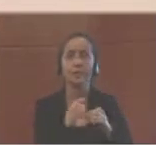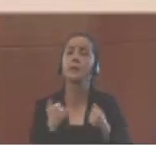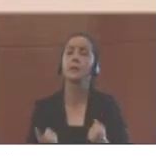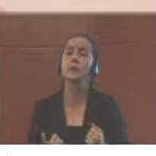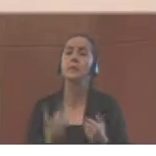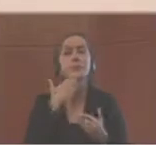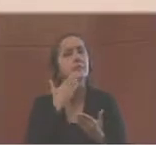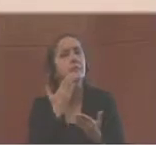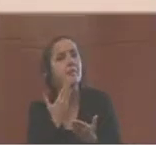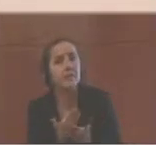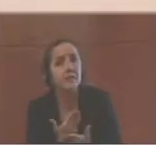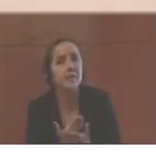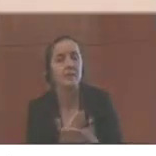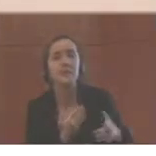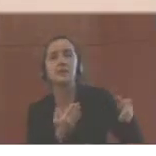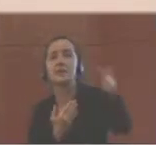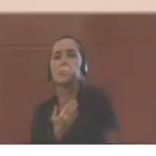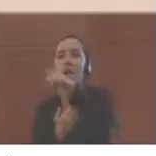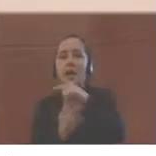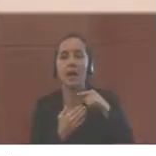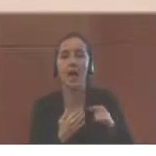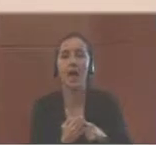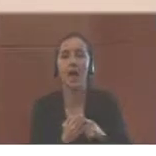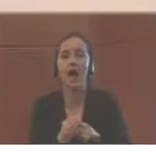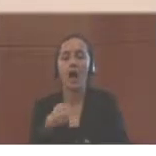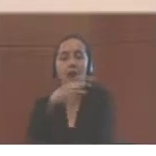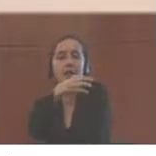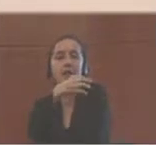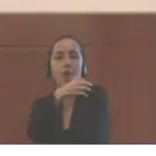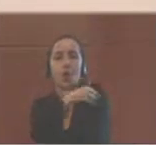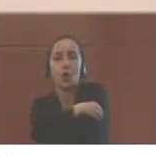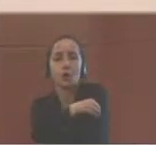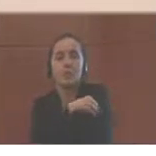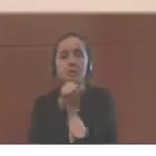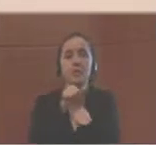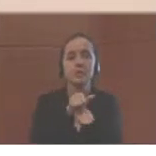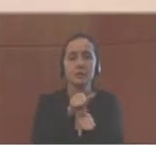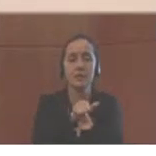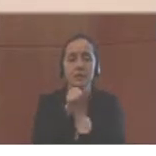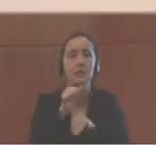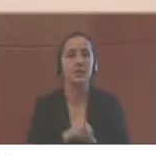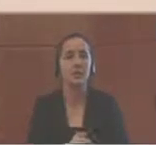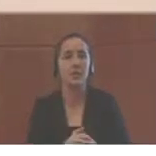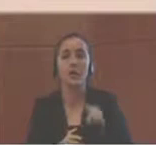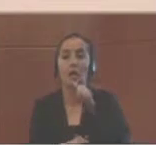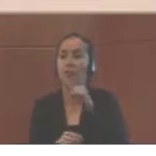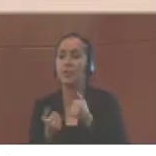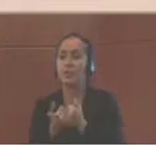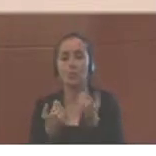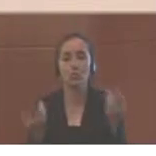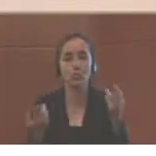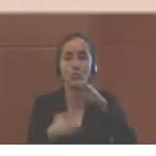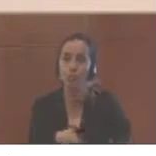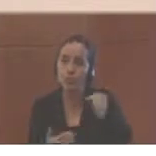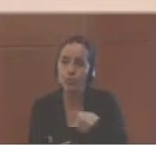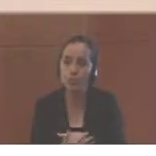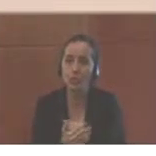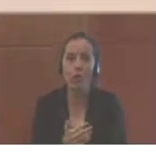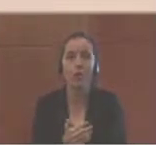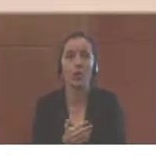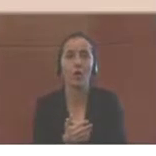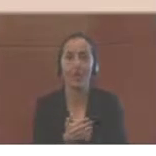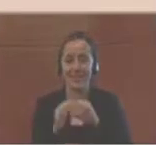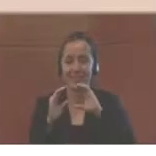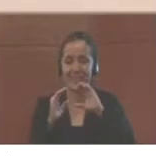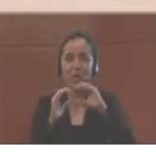global conference next year. I would also like to thank the advisory committee